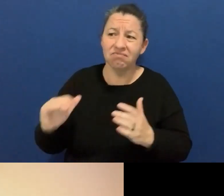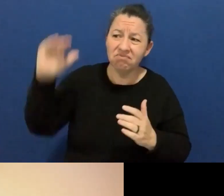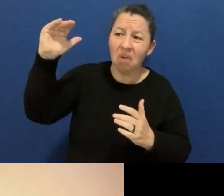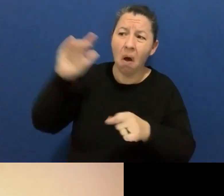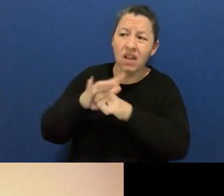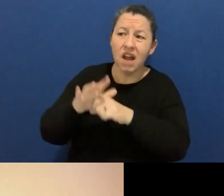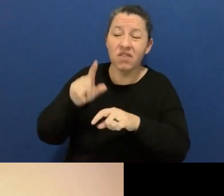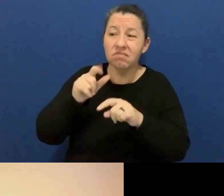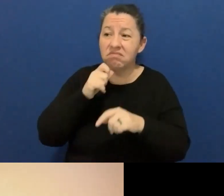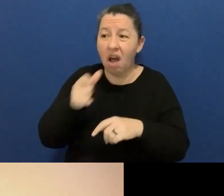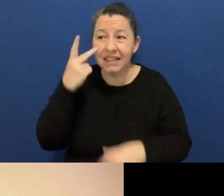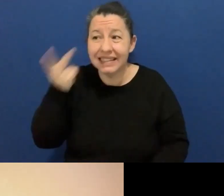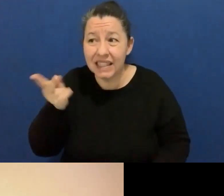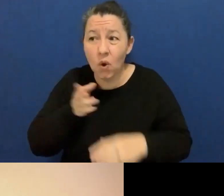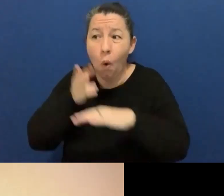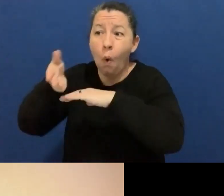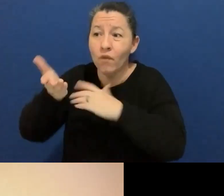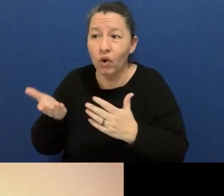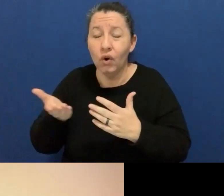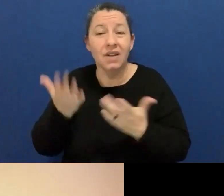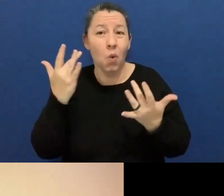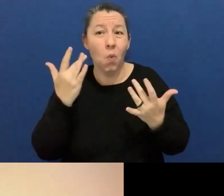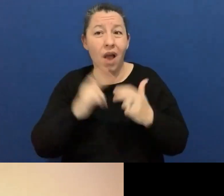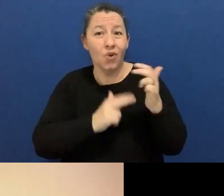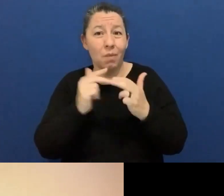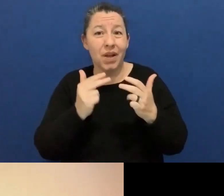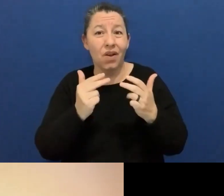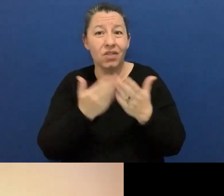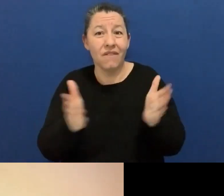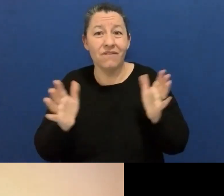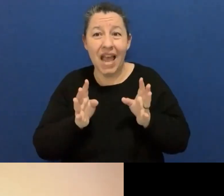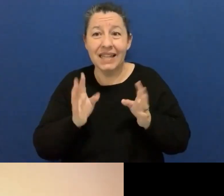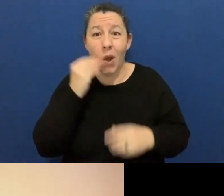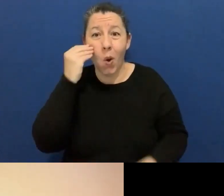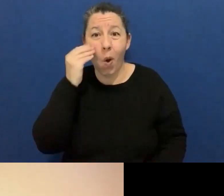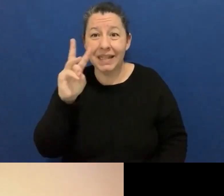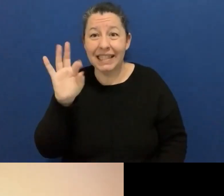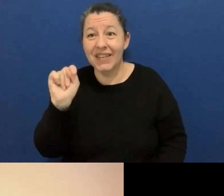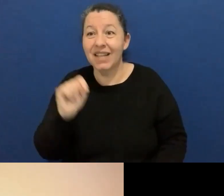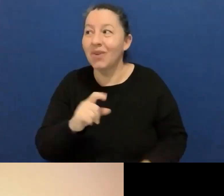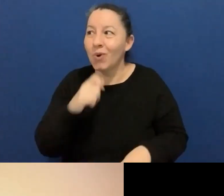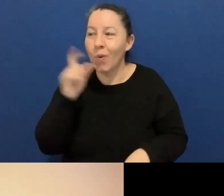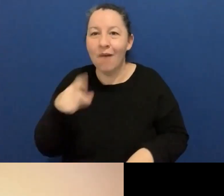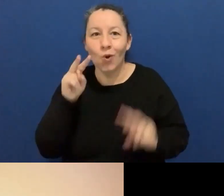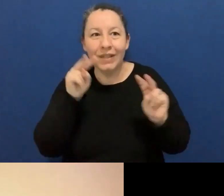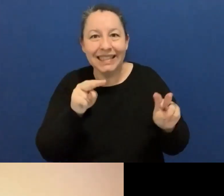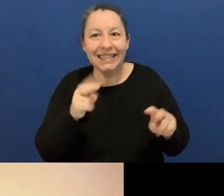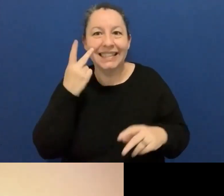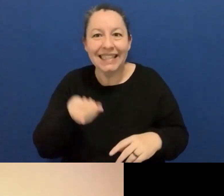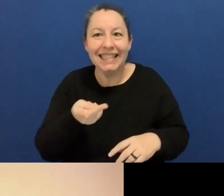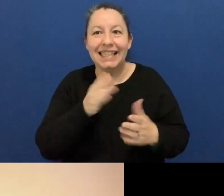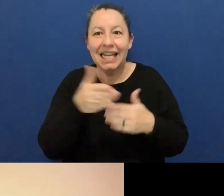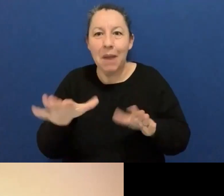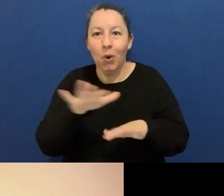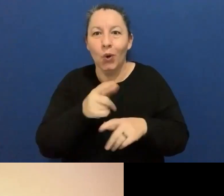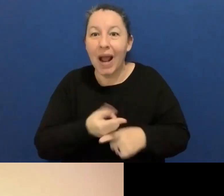over. It's like, why do you always build your fence with your wall at 6 feet, right? So you just cannot see your neighbor. but then, you know,